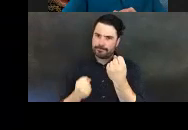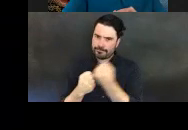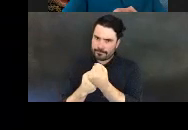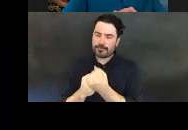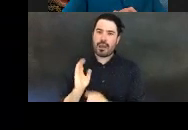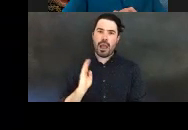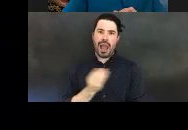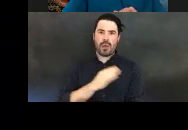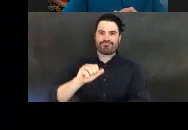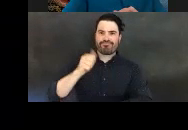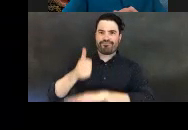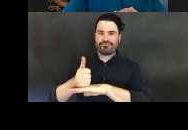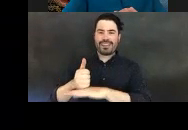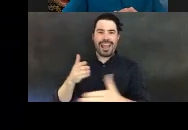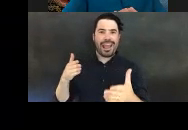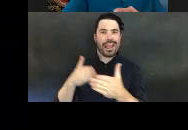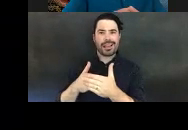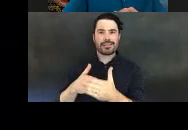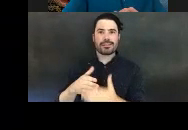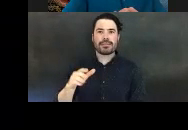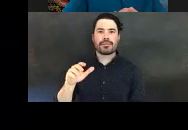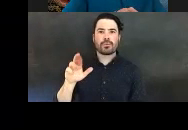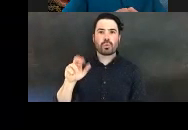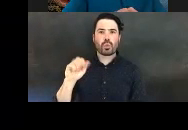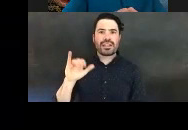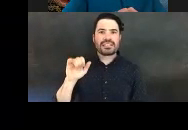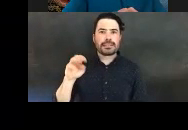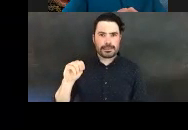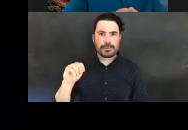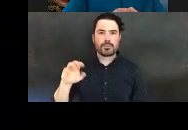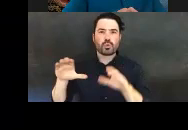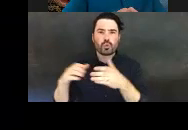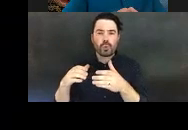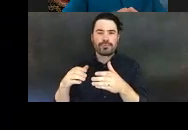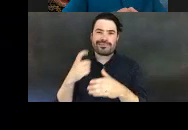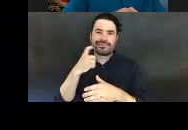Committee that our leadership recently established. Next slide, please.